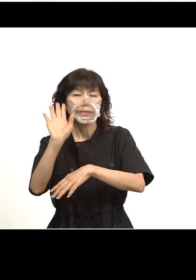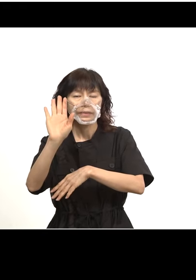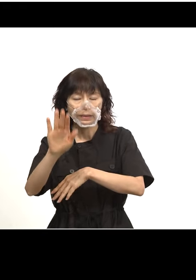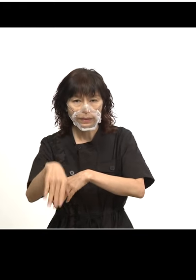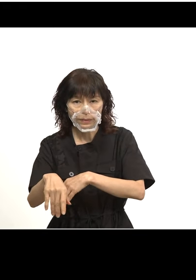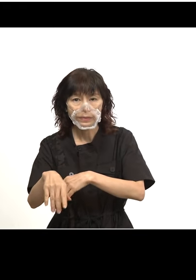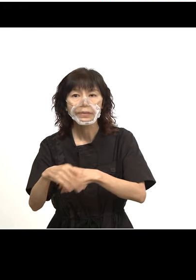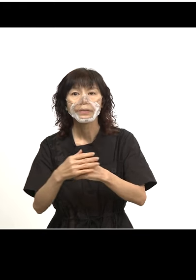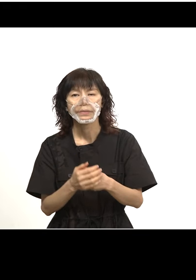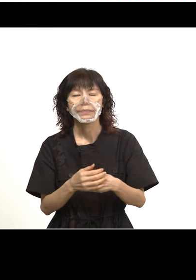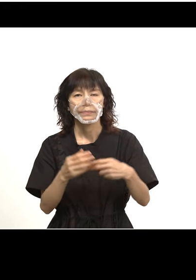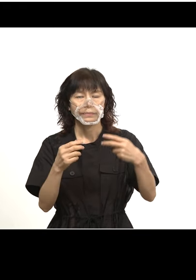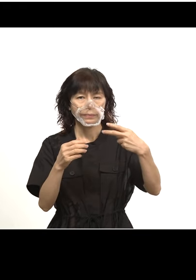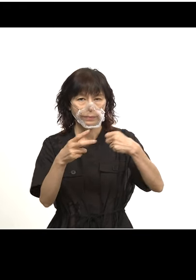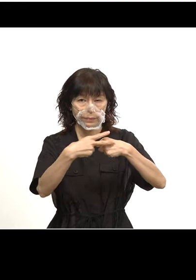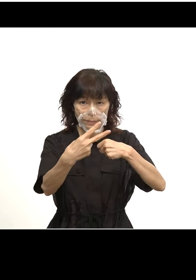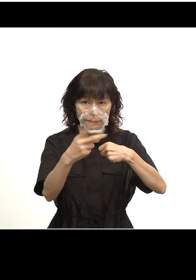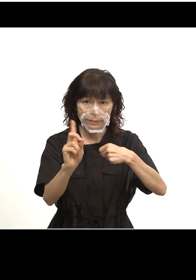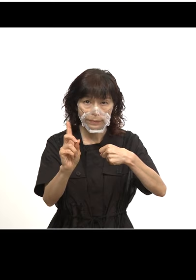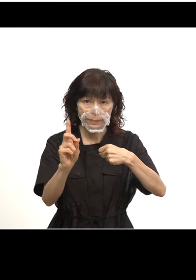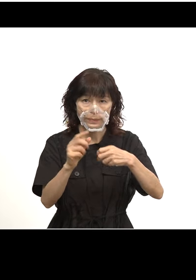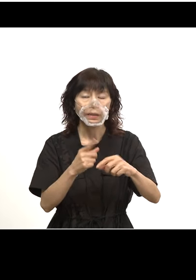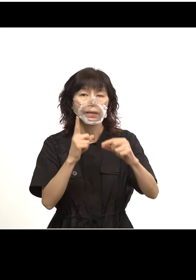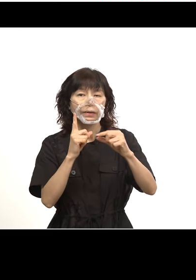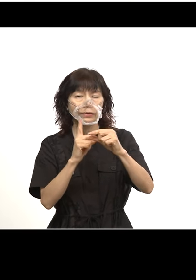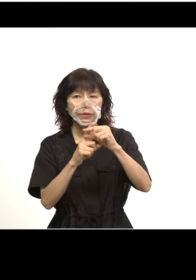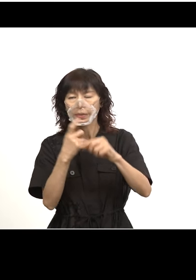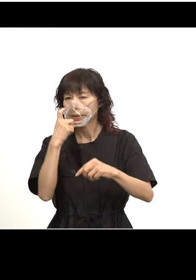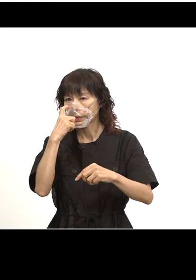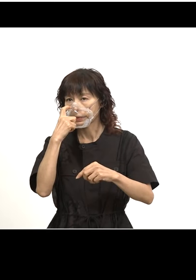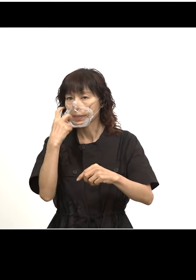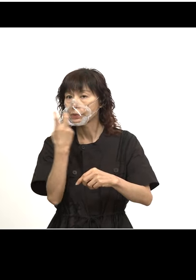be conducted in both English and Cantonese.